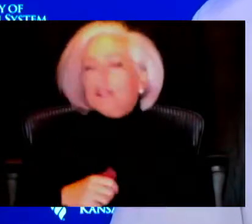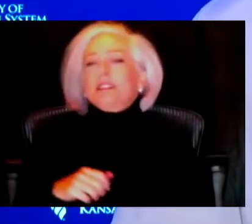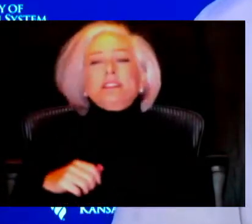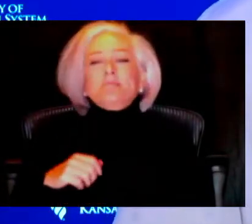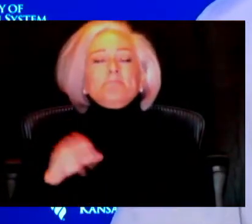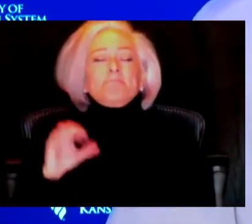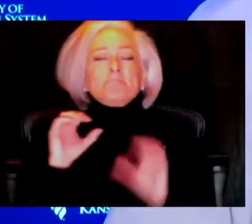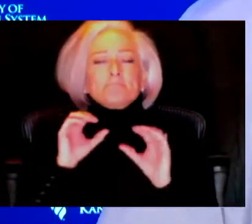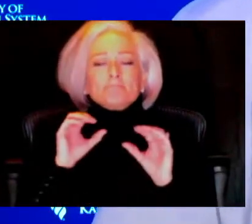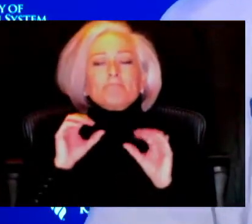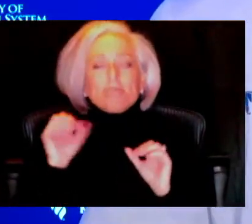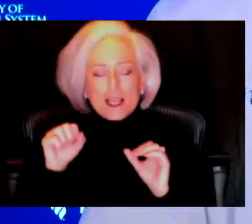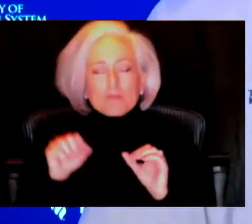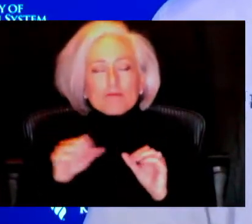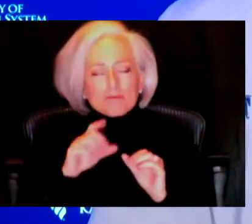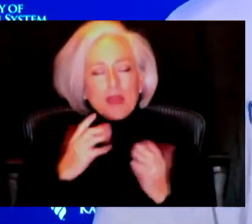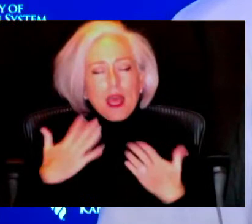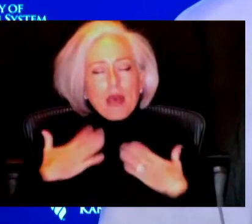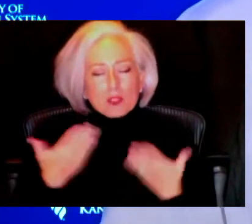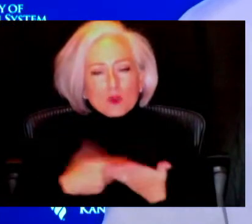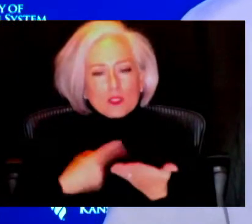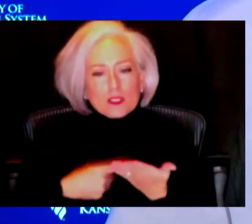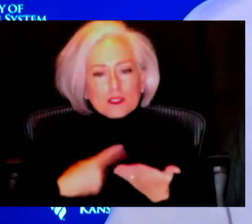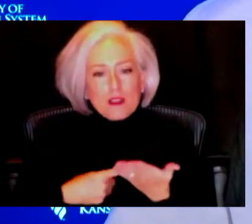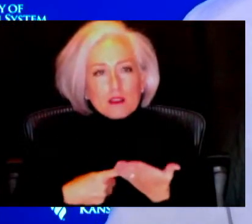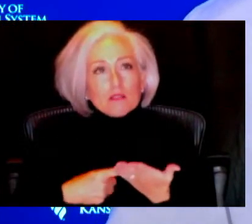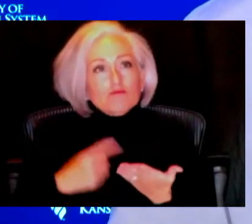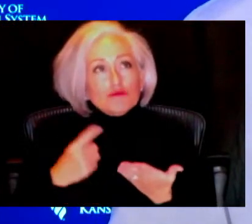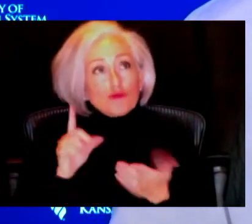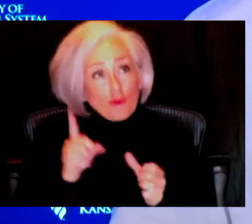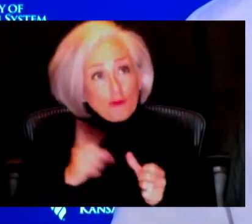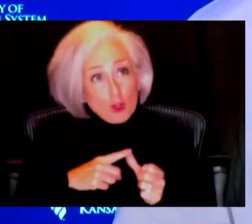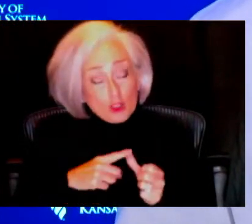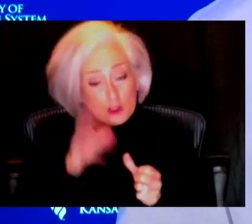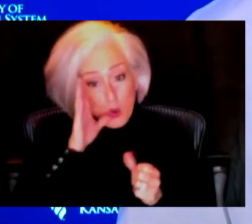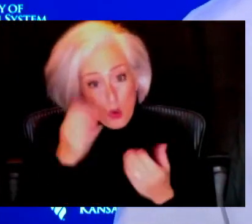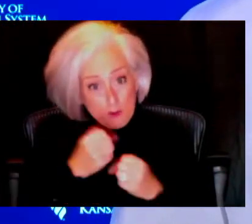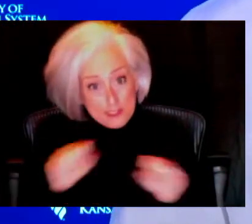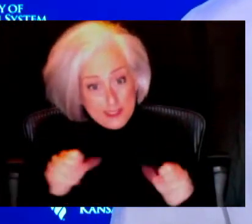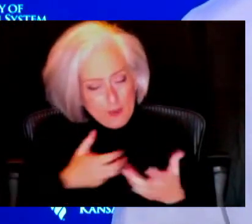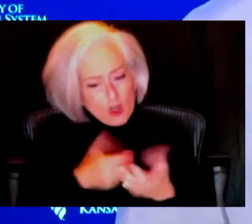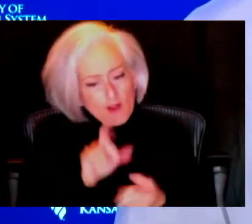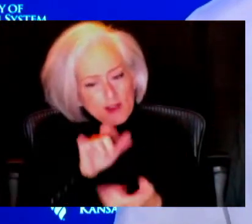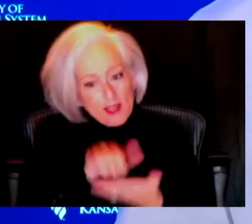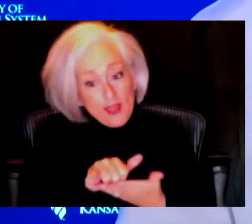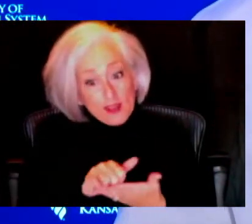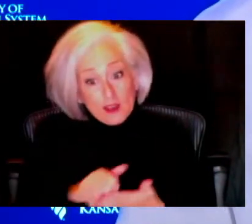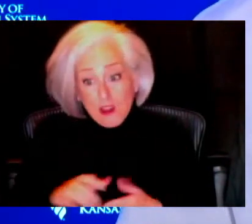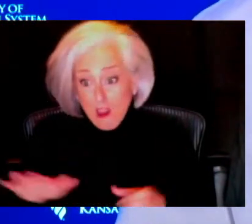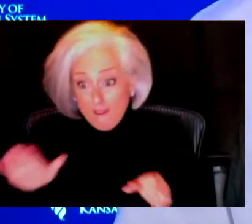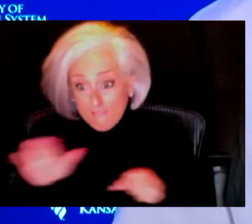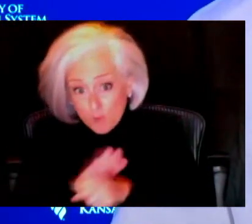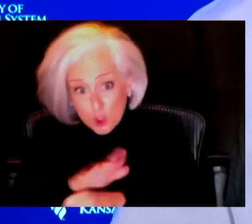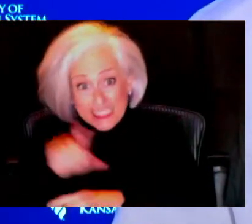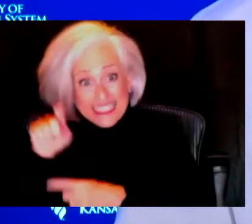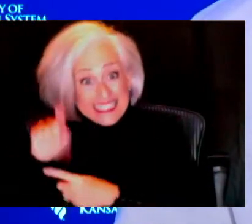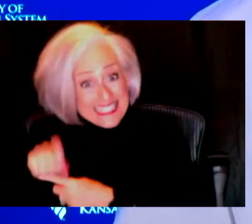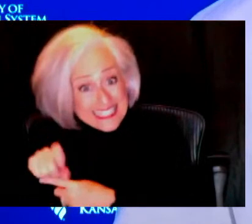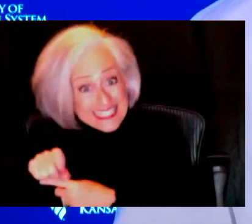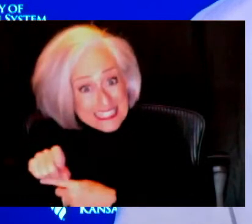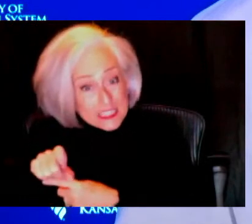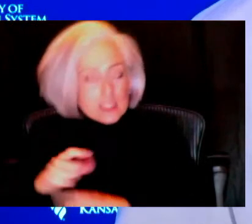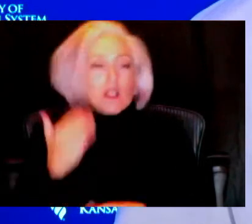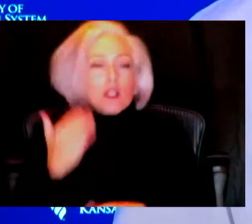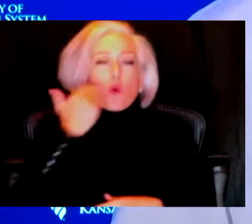than it will be safe. We're pretty confident in that. Is it fully needed? We know that even people that got vaccinated